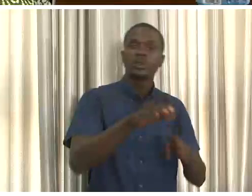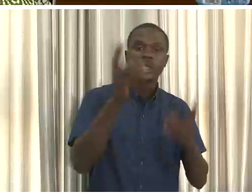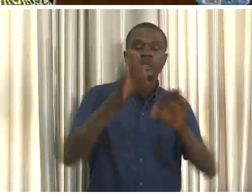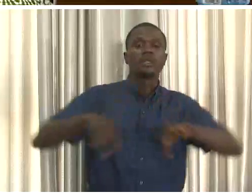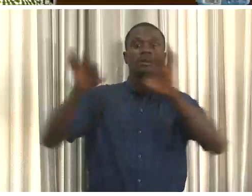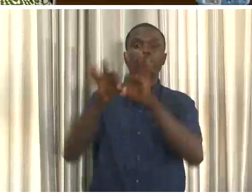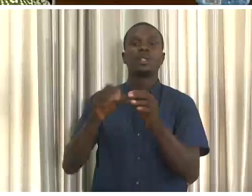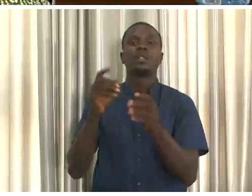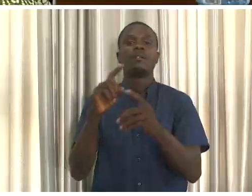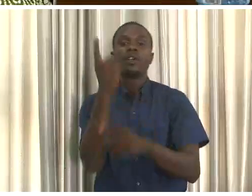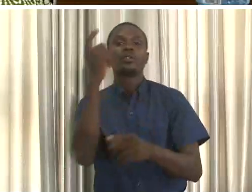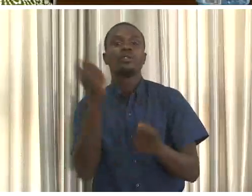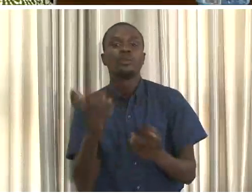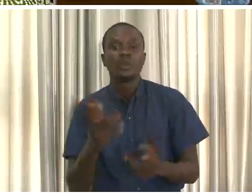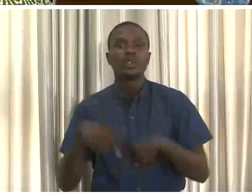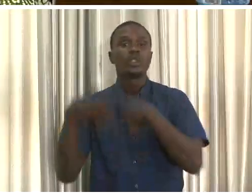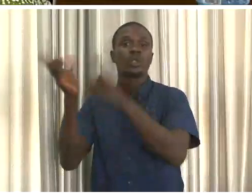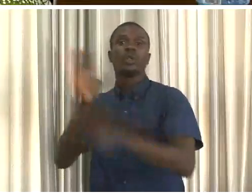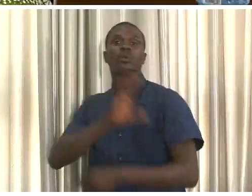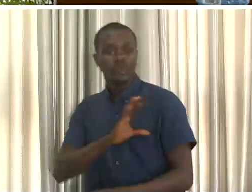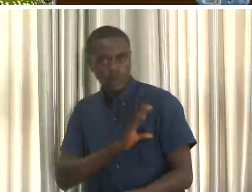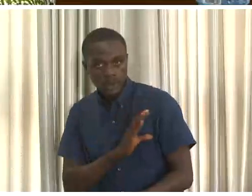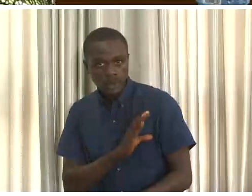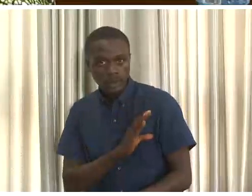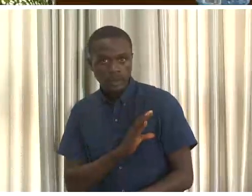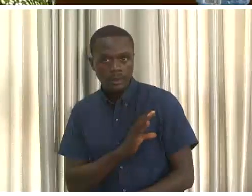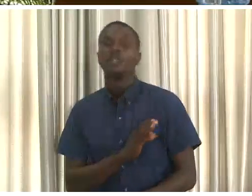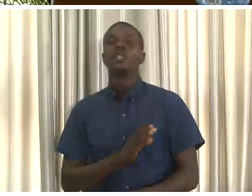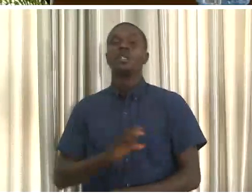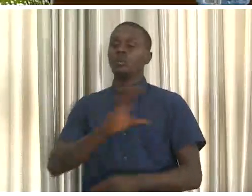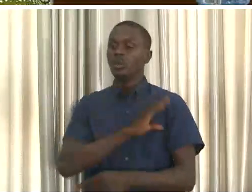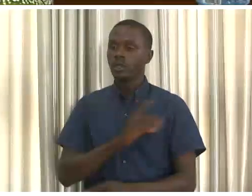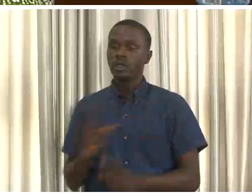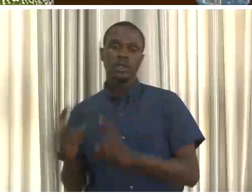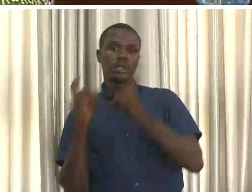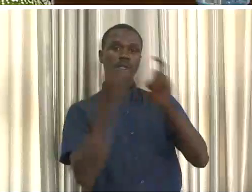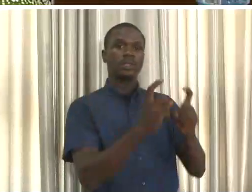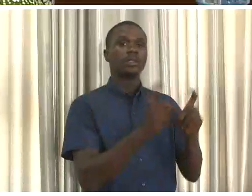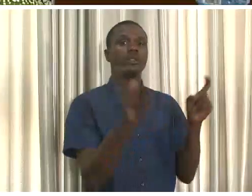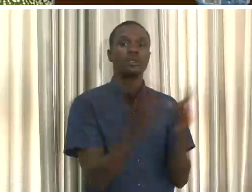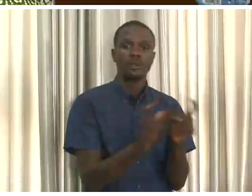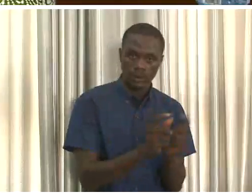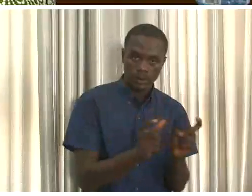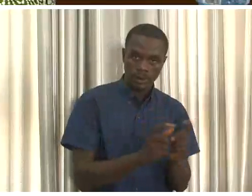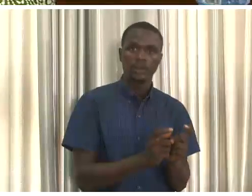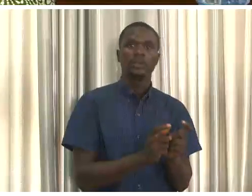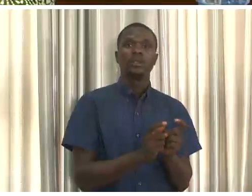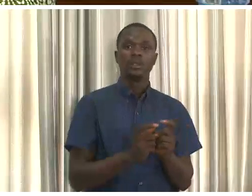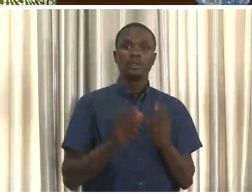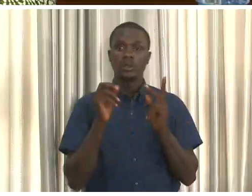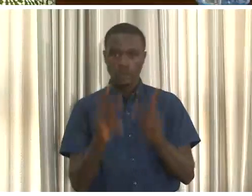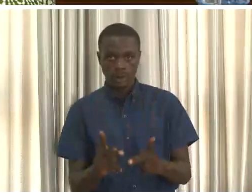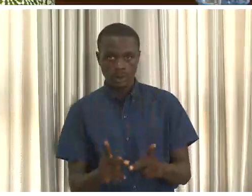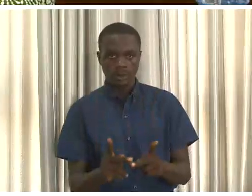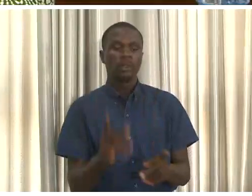don't get a lot of arguments around this area. This is my right. So wait to make a go take police permit. You get for no say, while should they express your